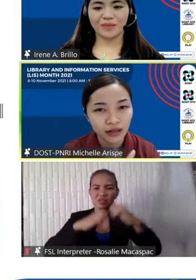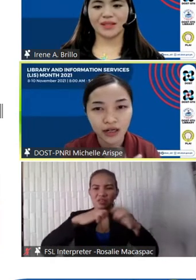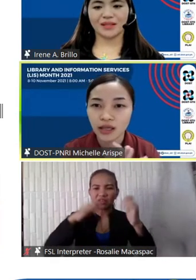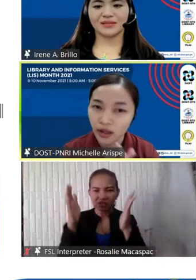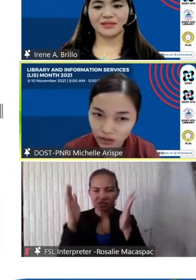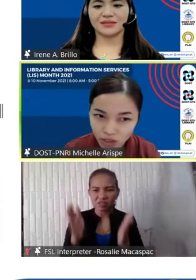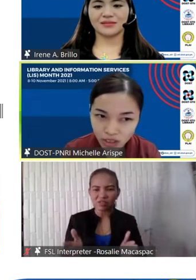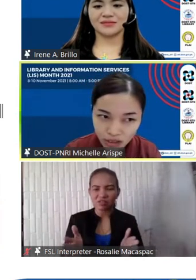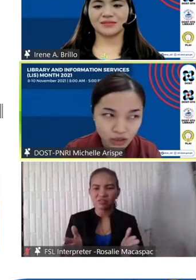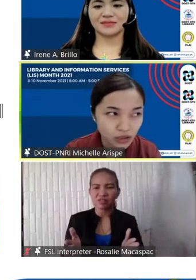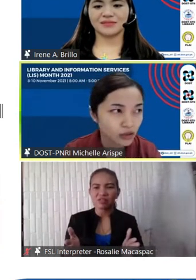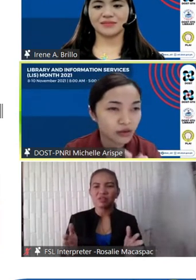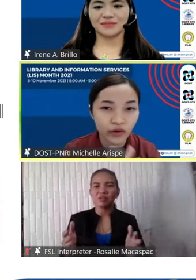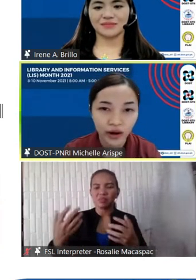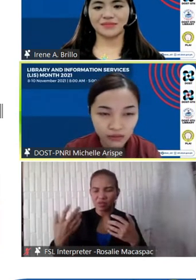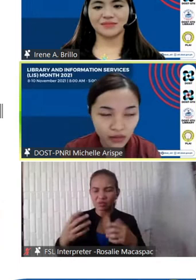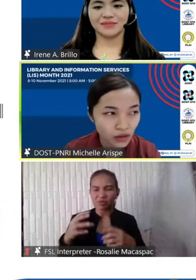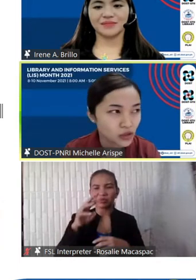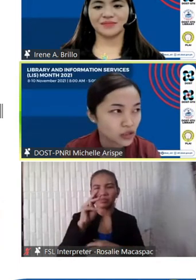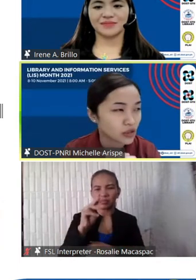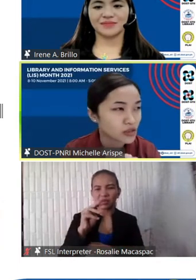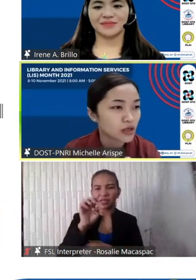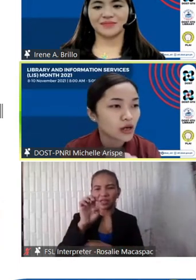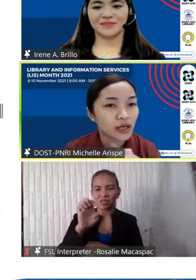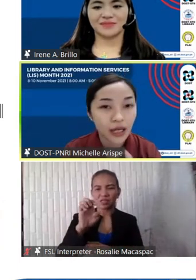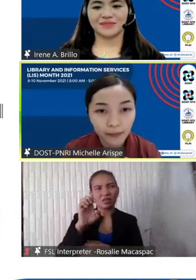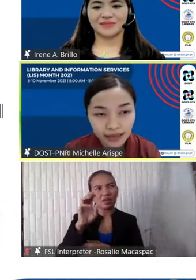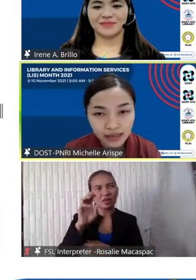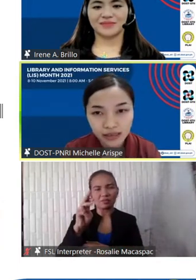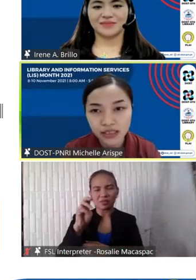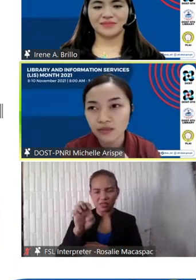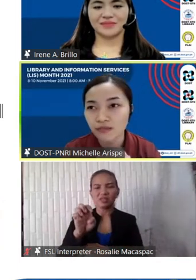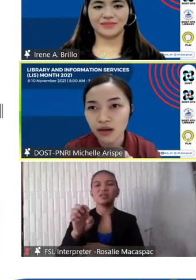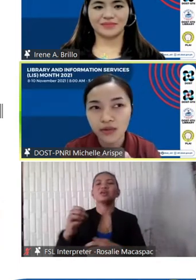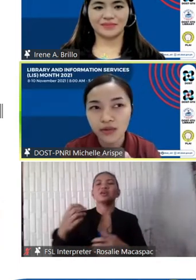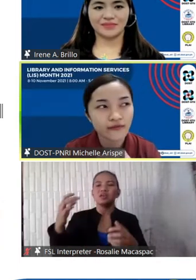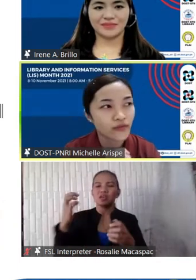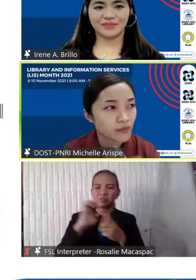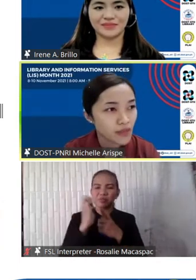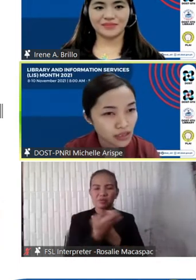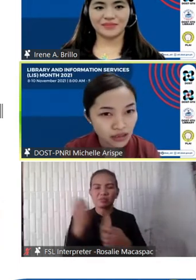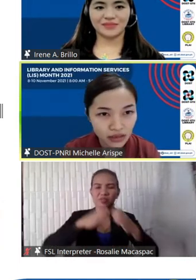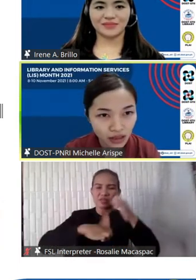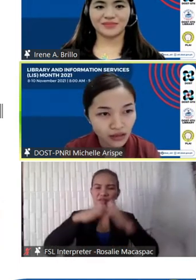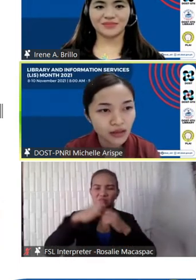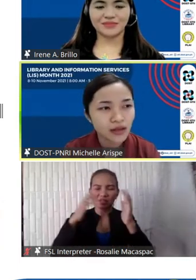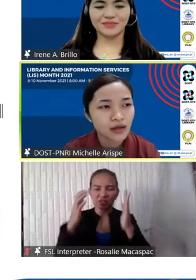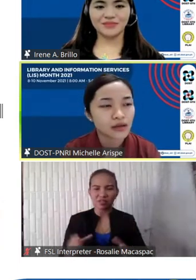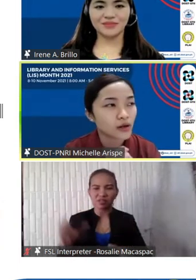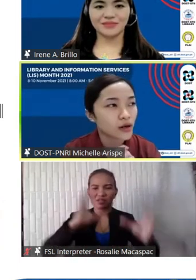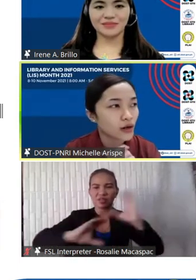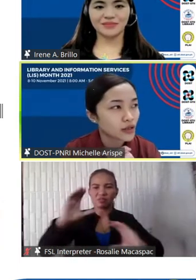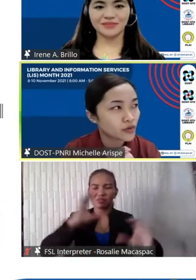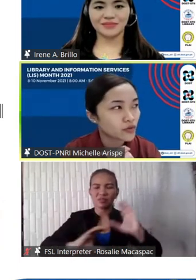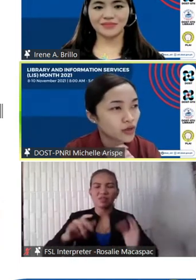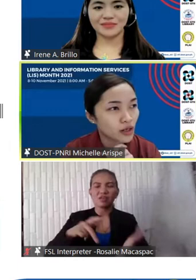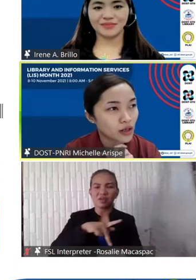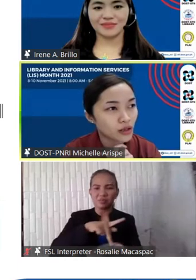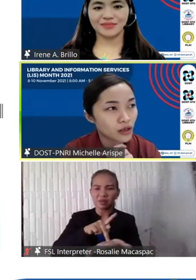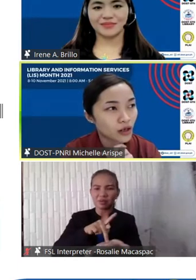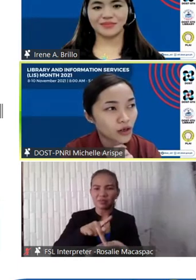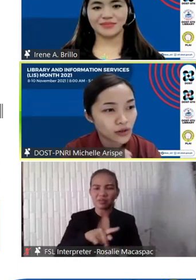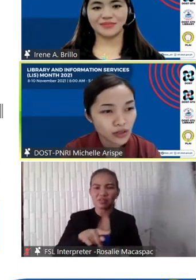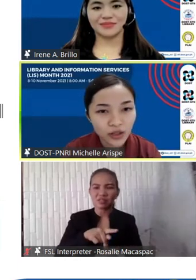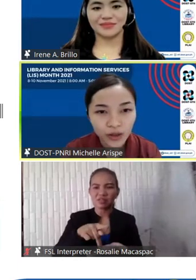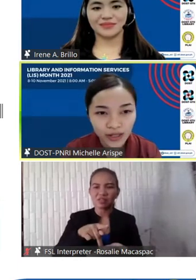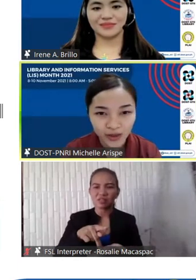may mechanical, energy engineer, environment engineers, chemists, may mga pharmacists din. There are